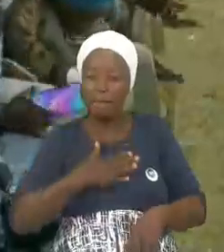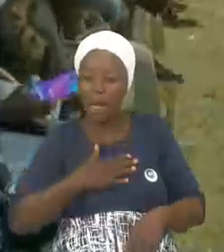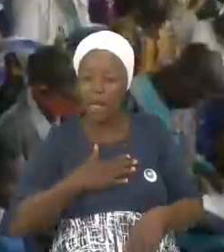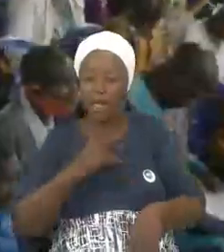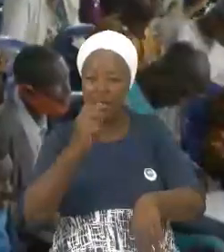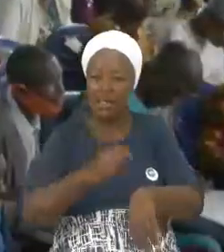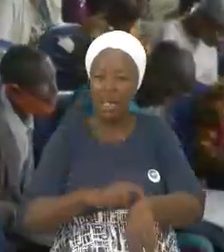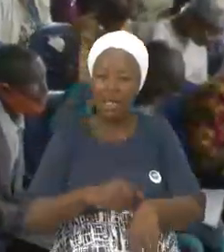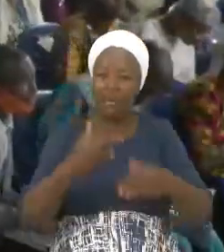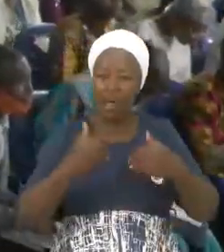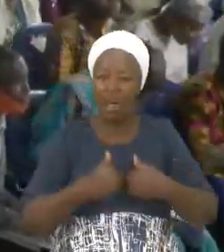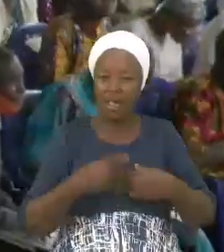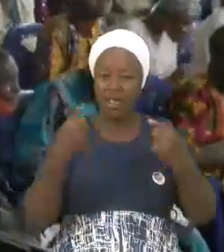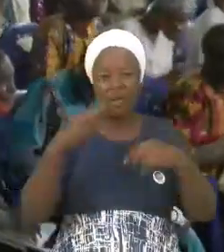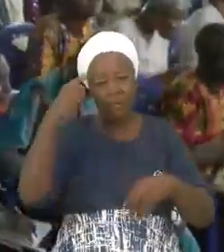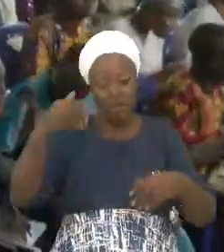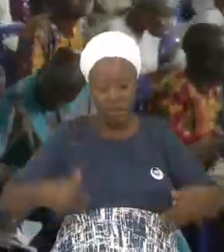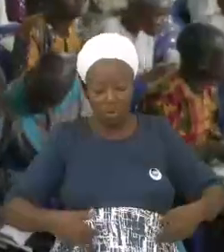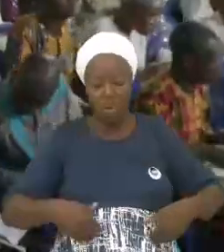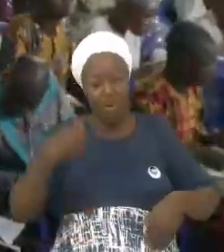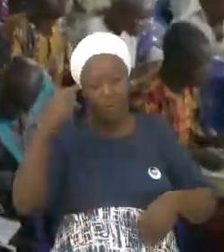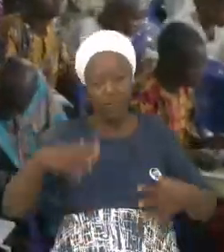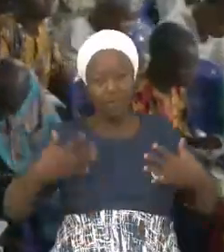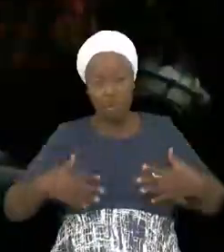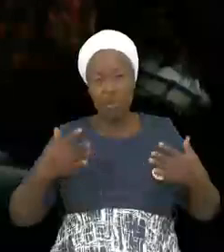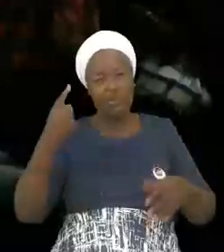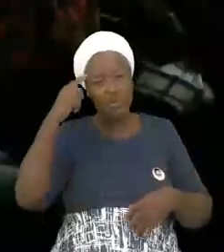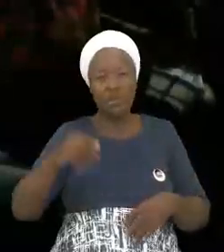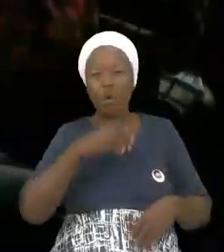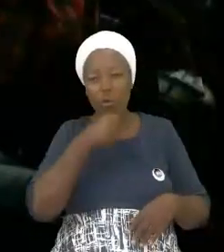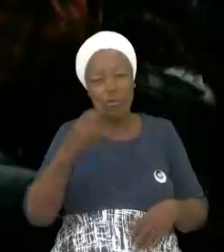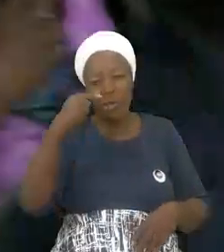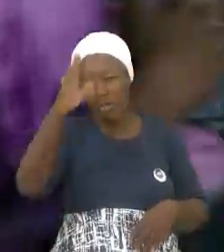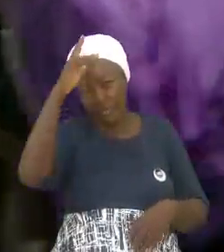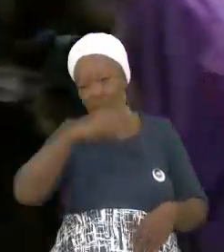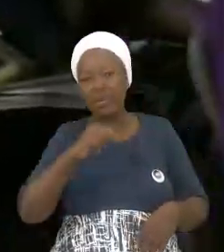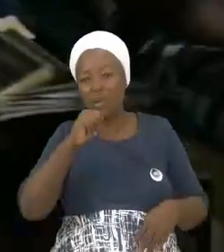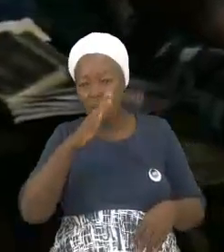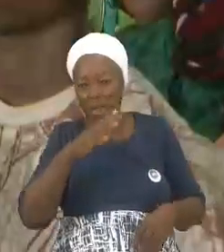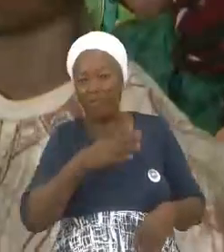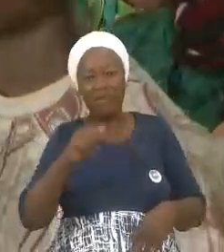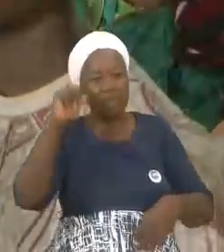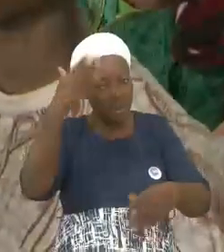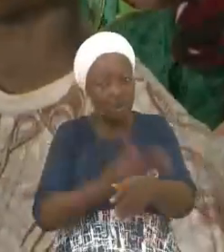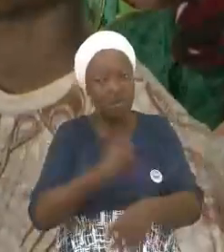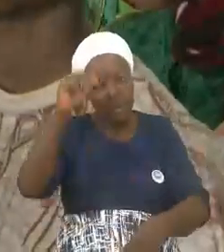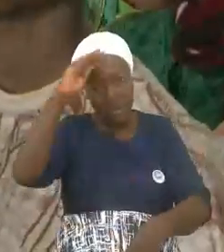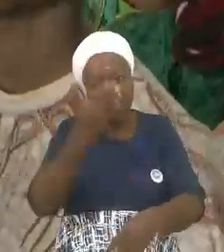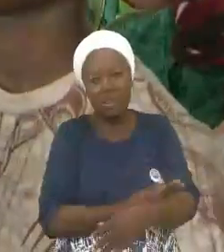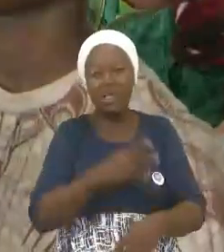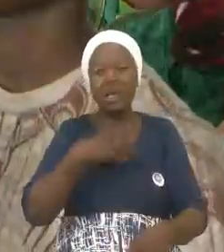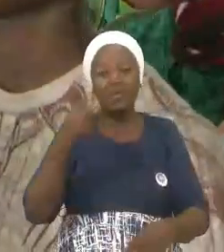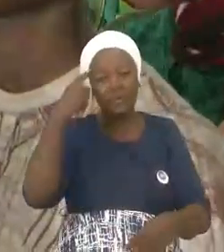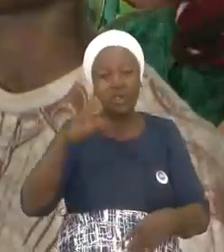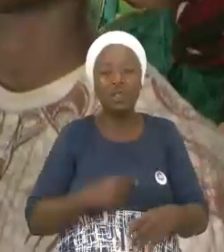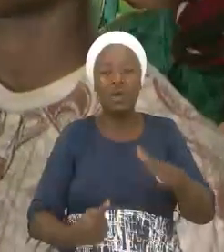the young, for the old, for the men, for the women, for the fathers, for the mothers, for the sons, for the daughters, for the up, for